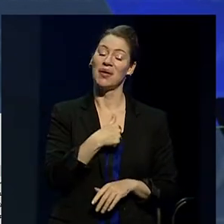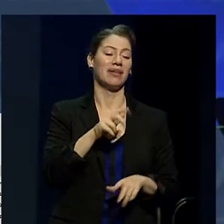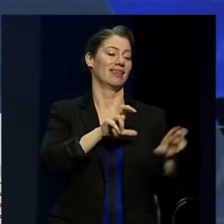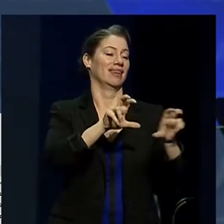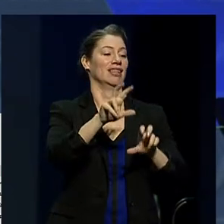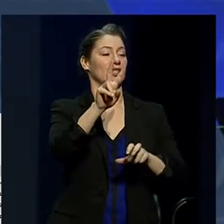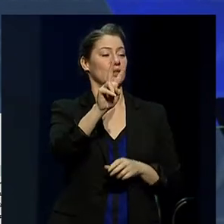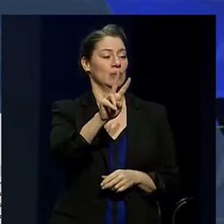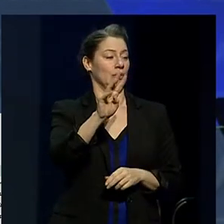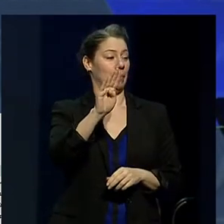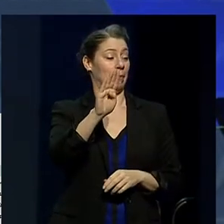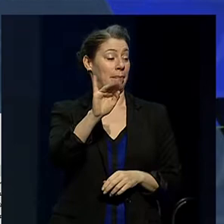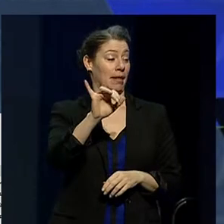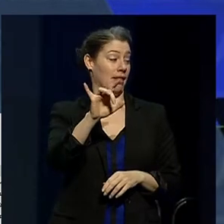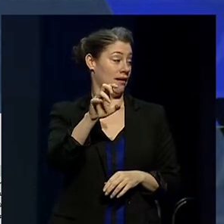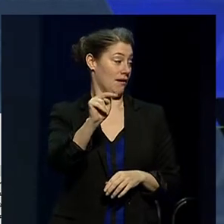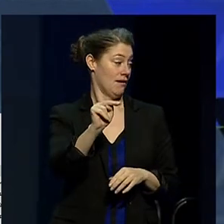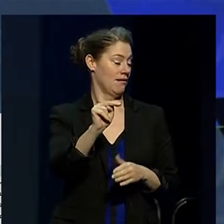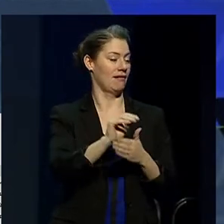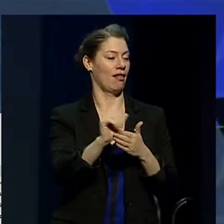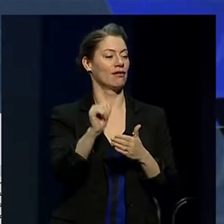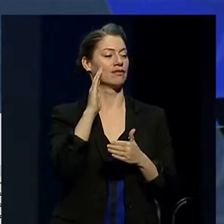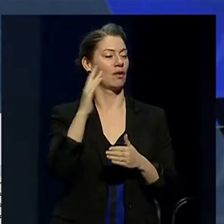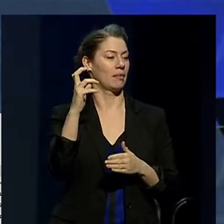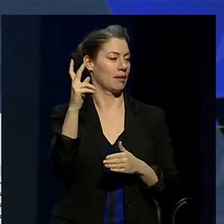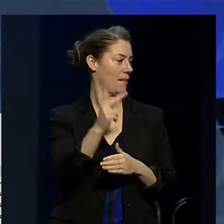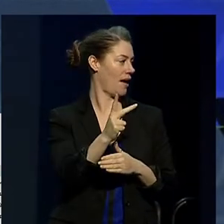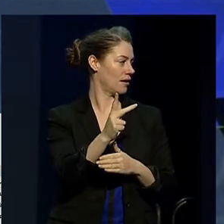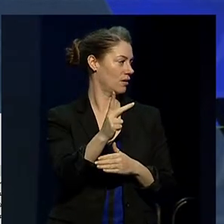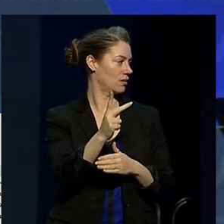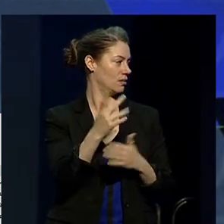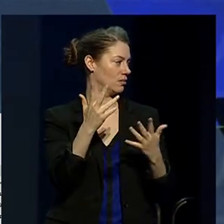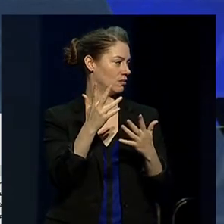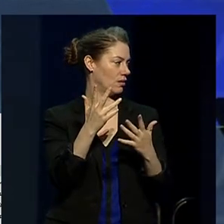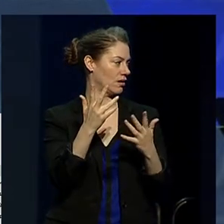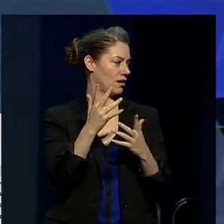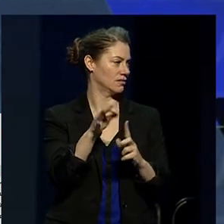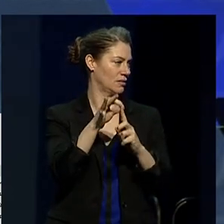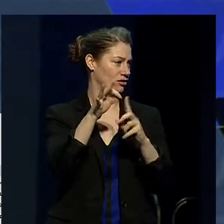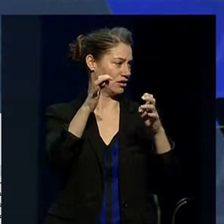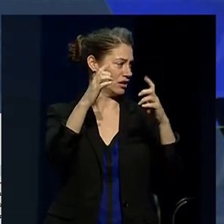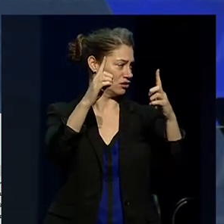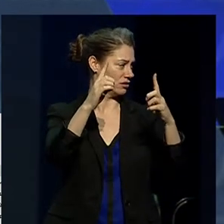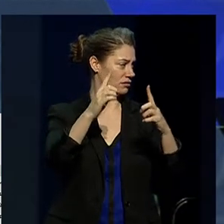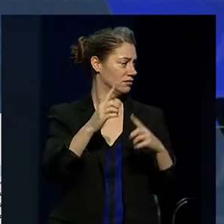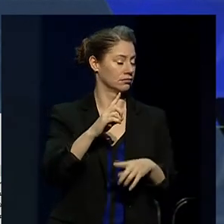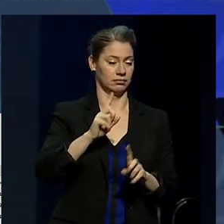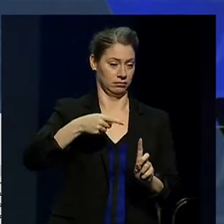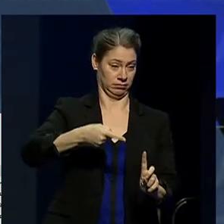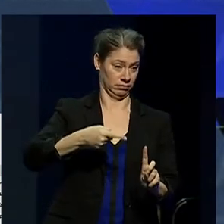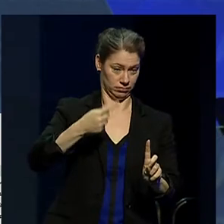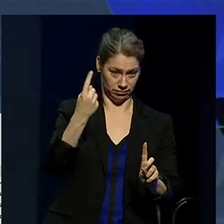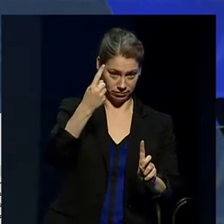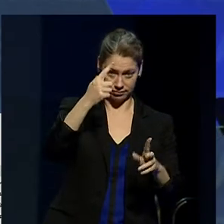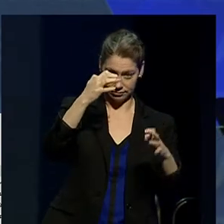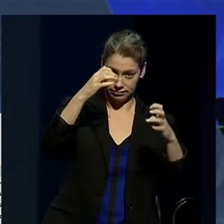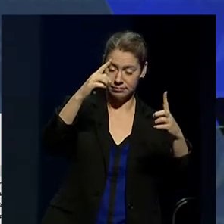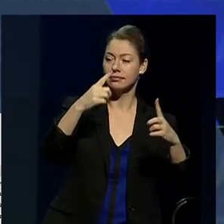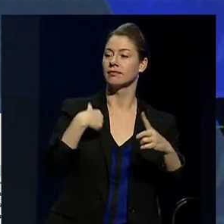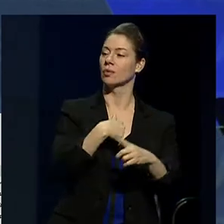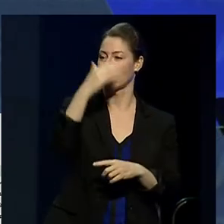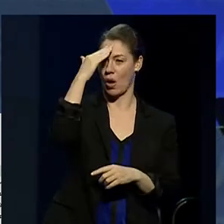bringing back vocational education in California. But even with that, we know we have much work to do to close the